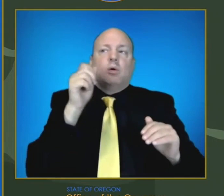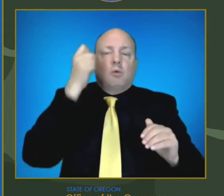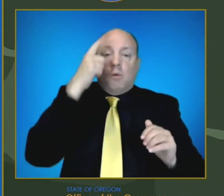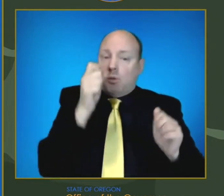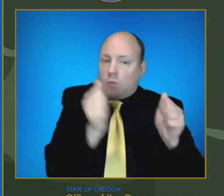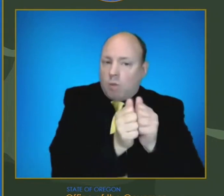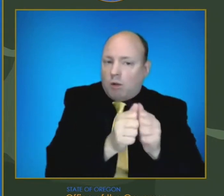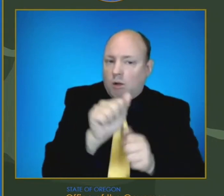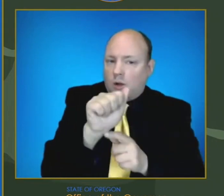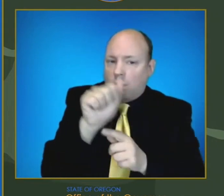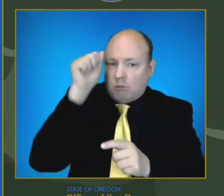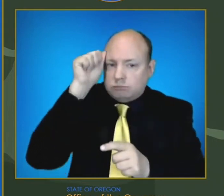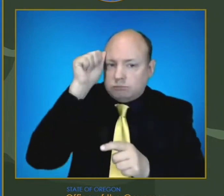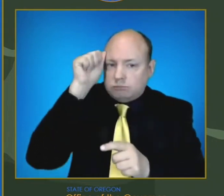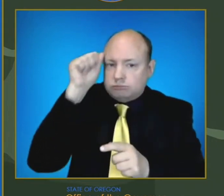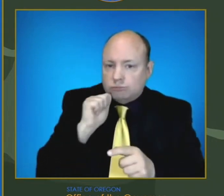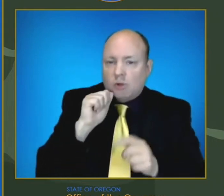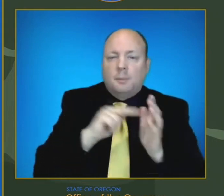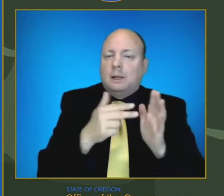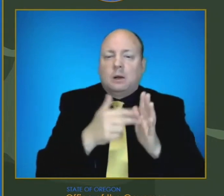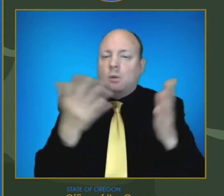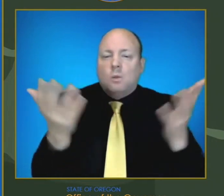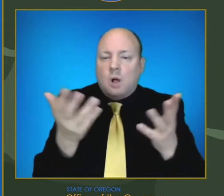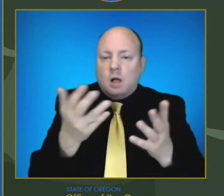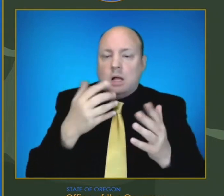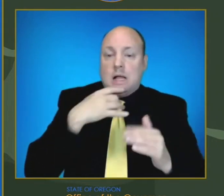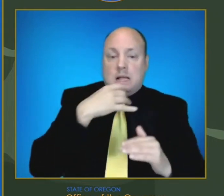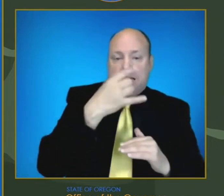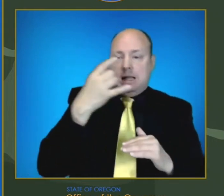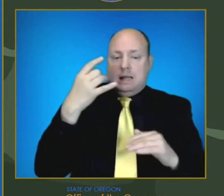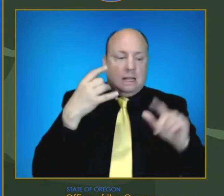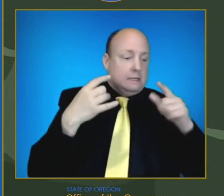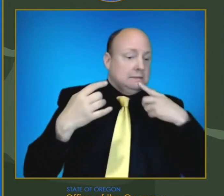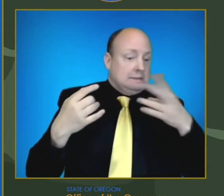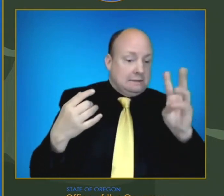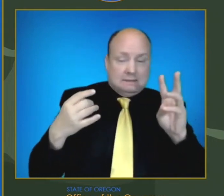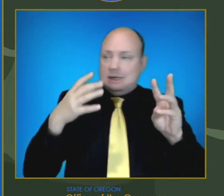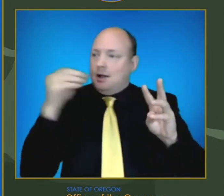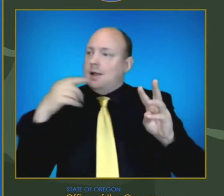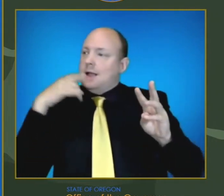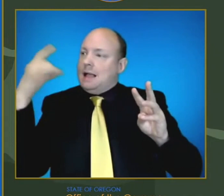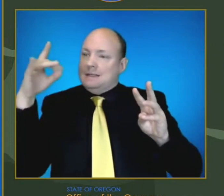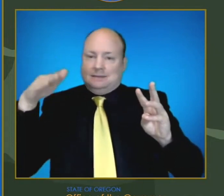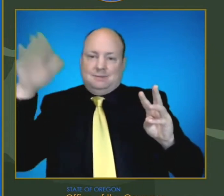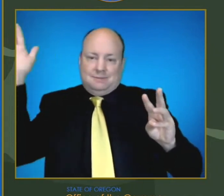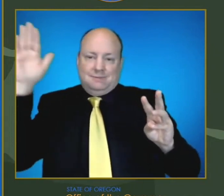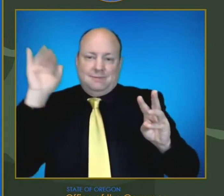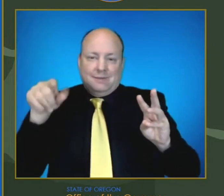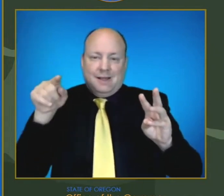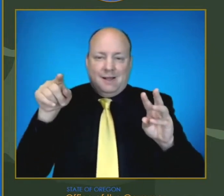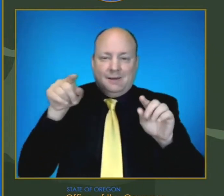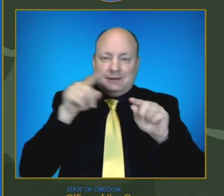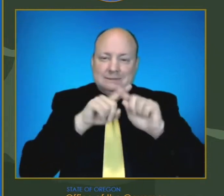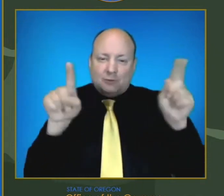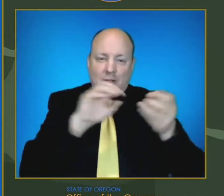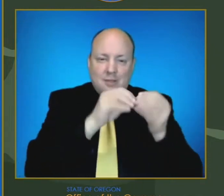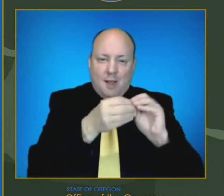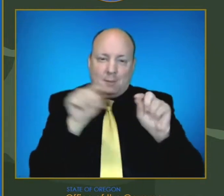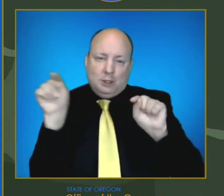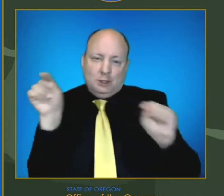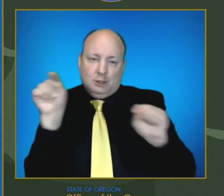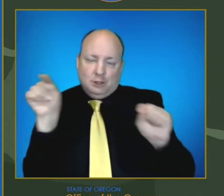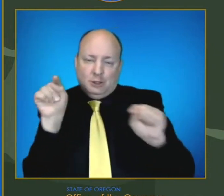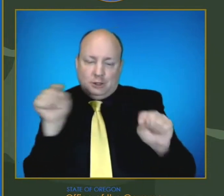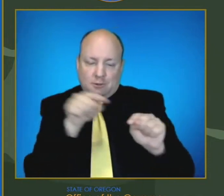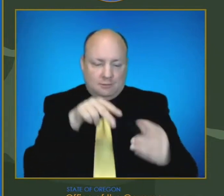statewide 70% vaccination target refer to 16-year-olds. CDC's data reporting categories changed when